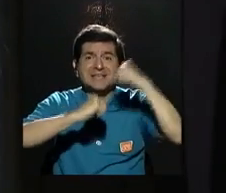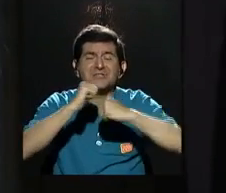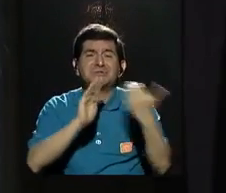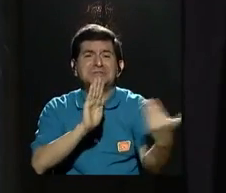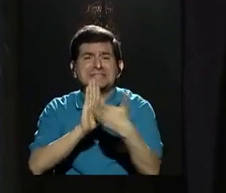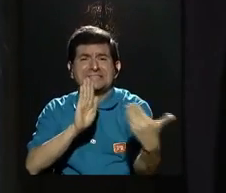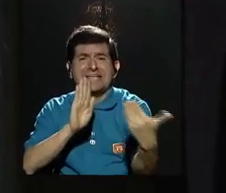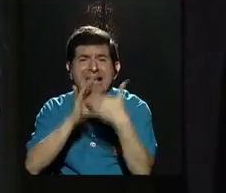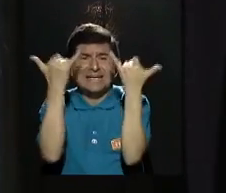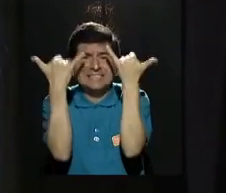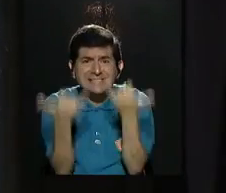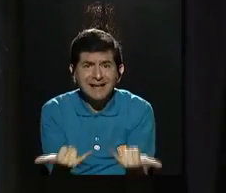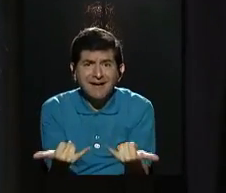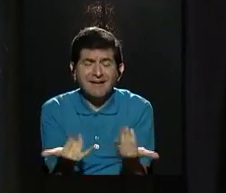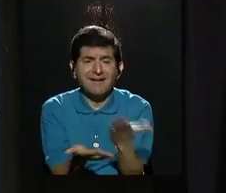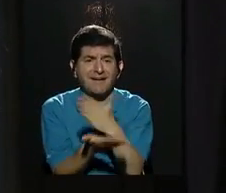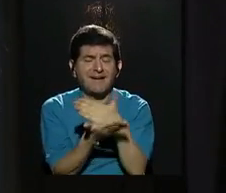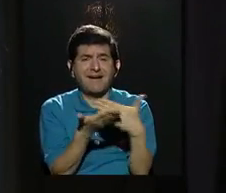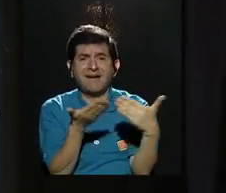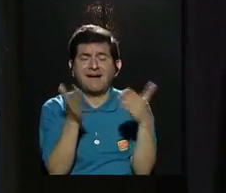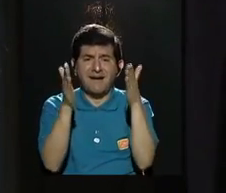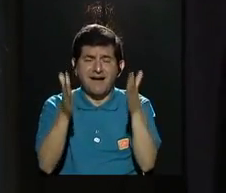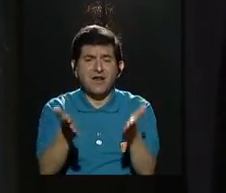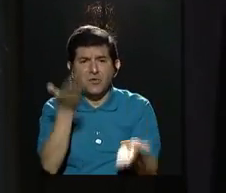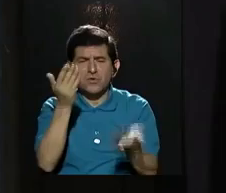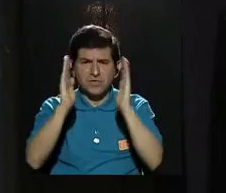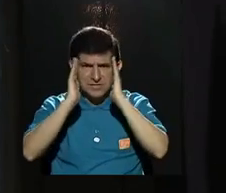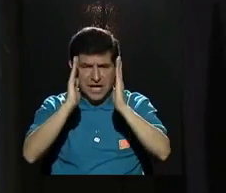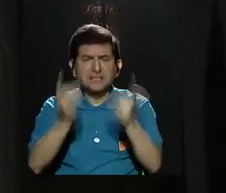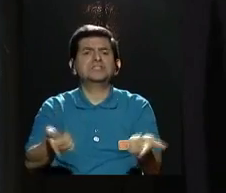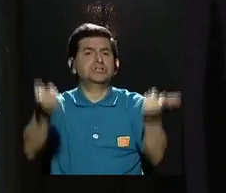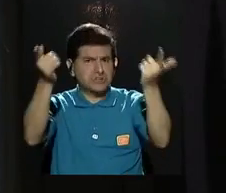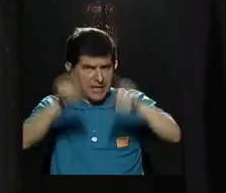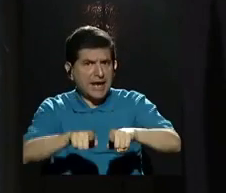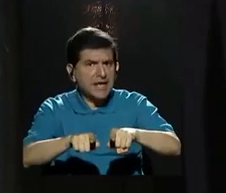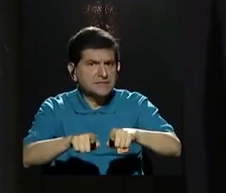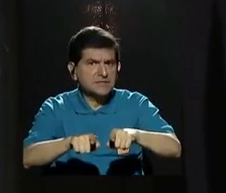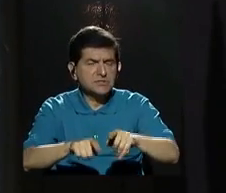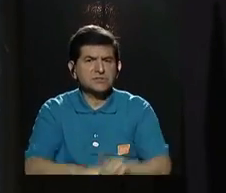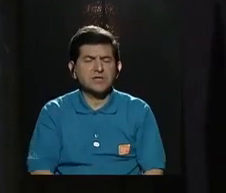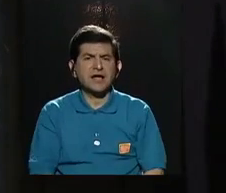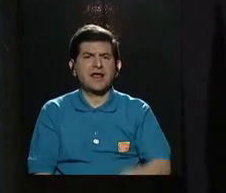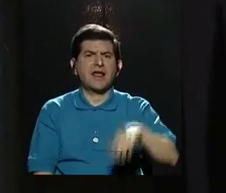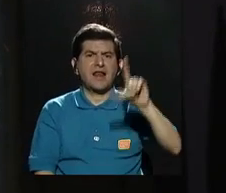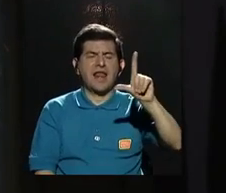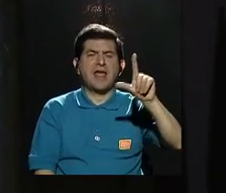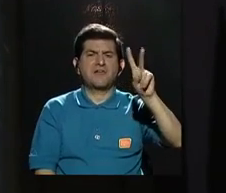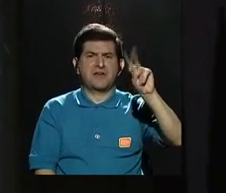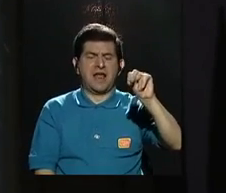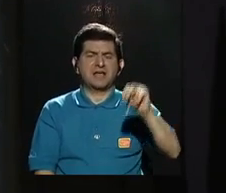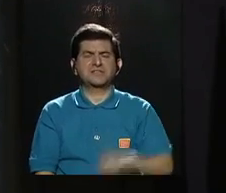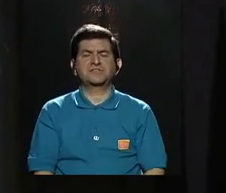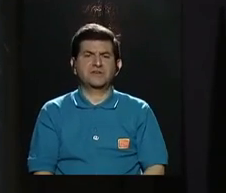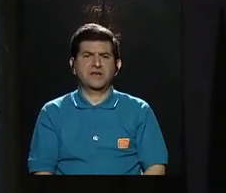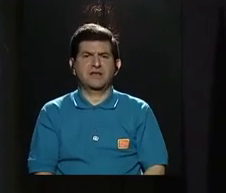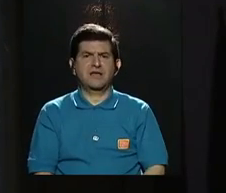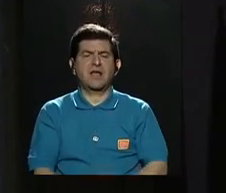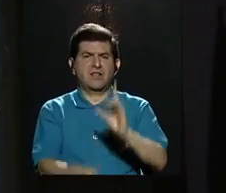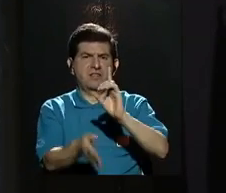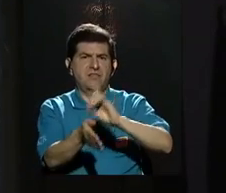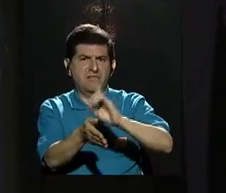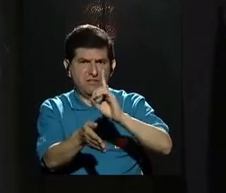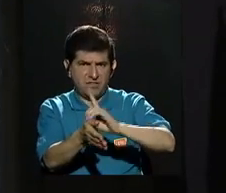Perhaps some of you followed the case of Larry Nassar, a doctor for the US